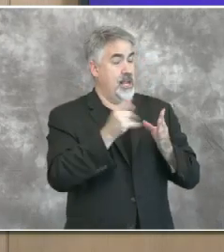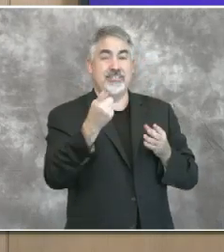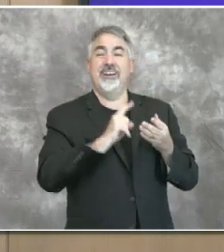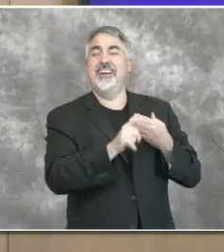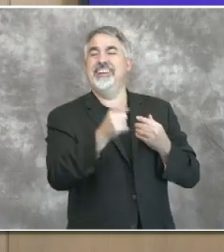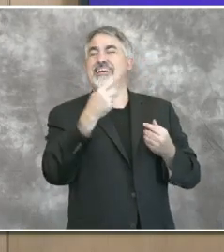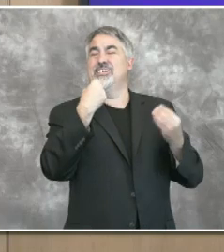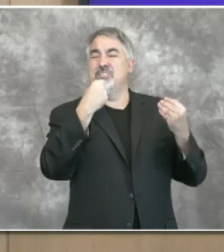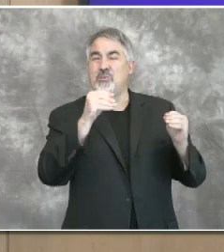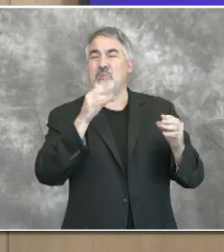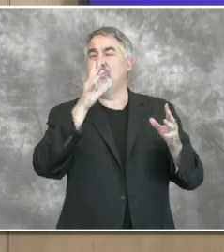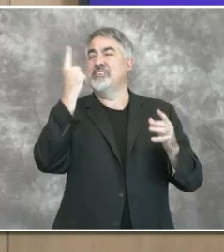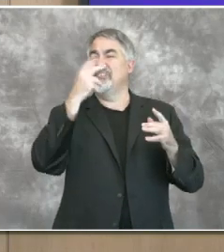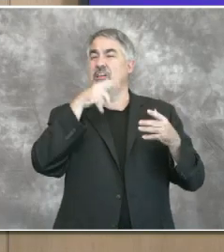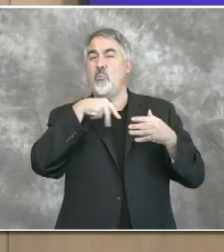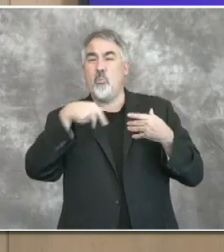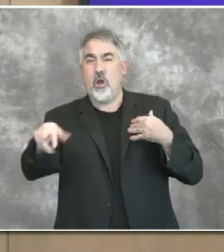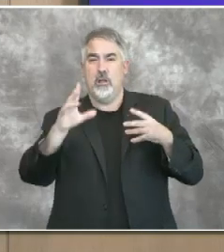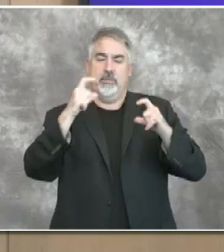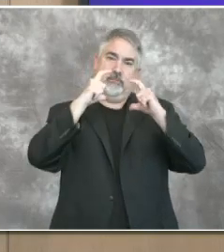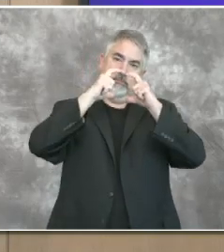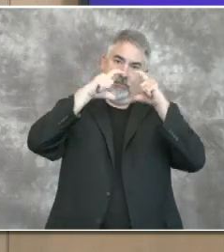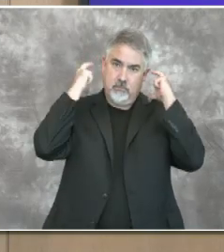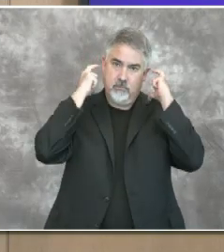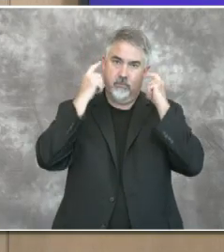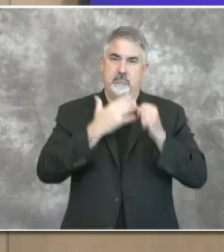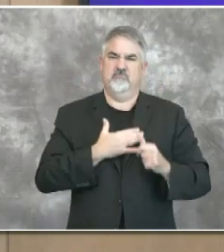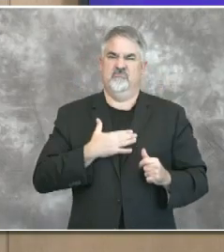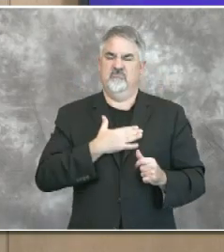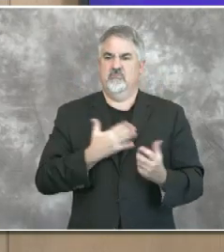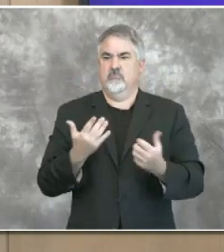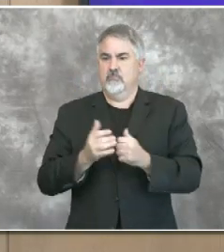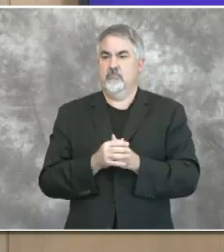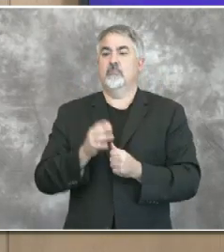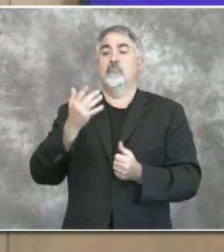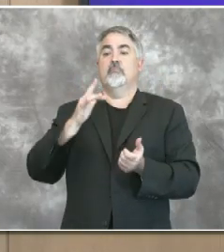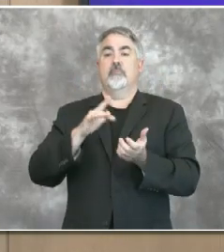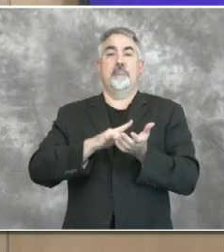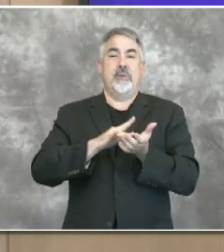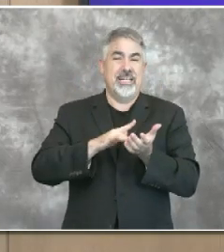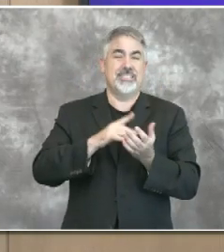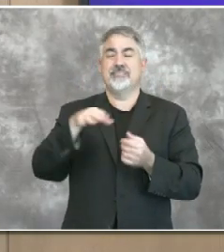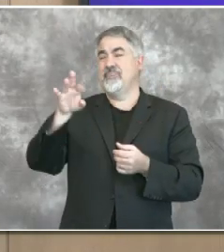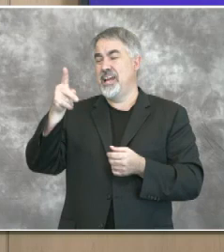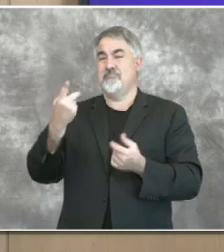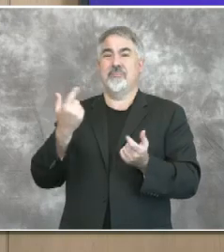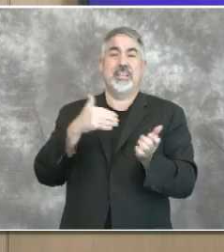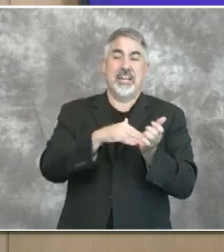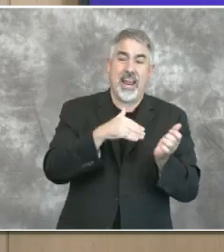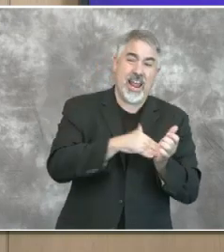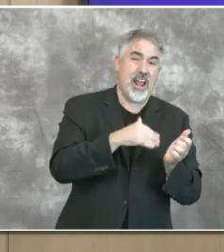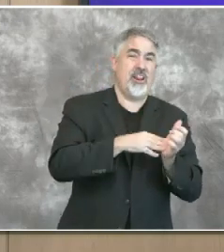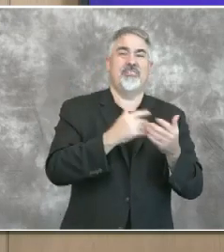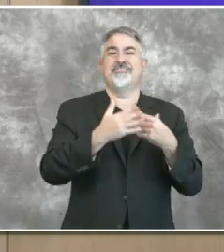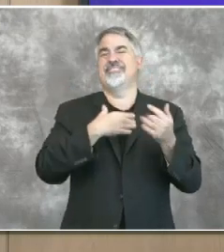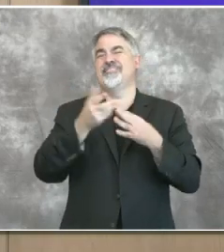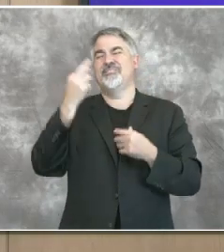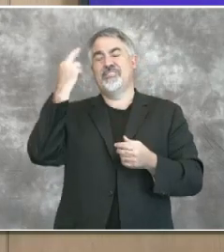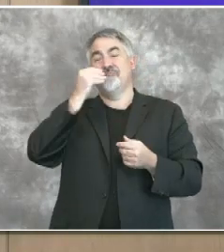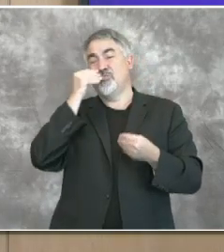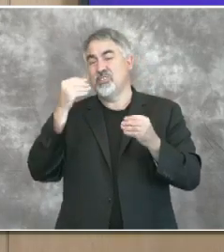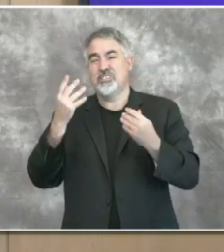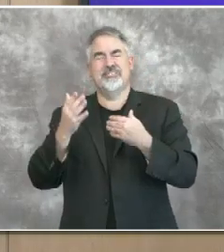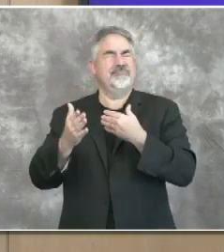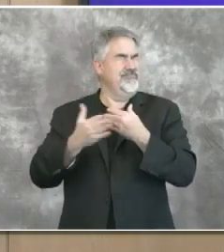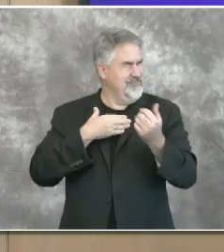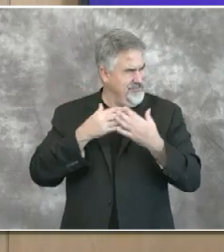to go to an essential service like going to a pharmacy, a medical appointment, or a grocery store, or whether that be going to an essential form of